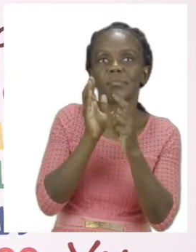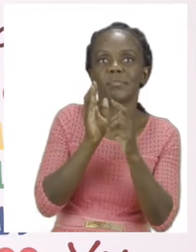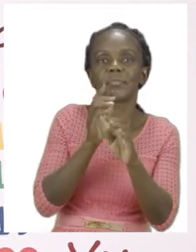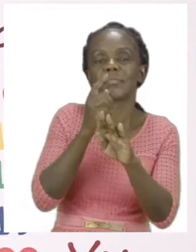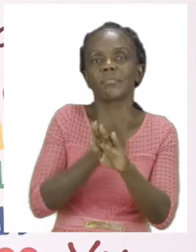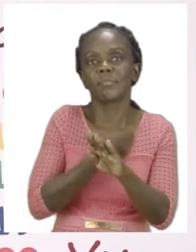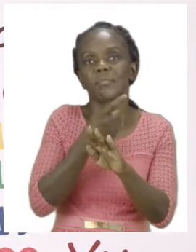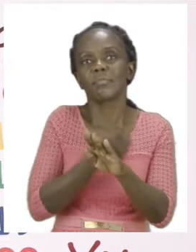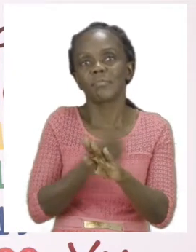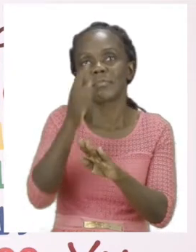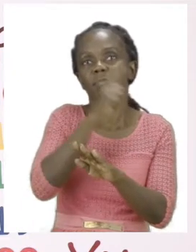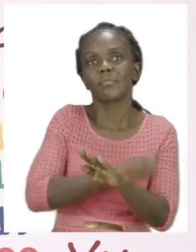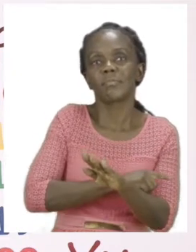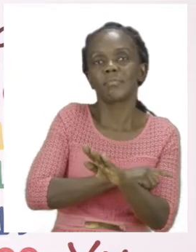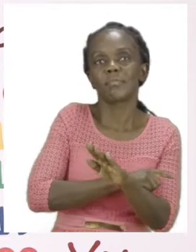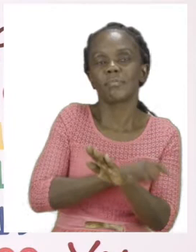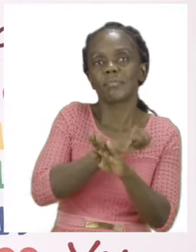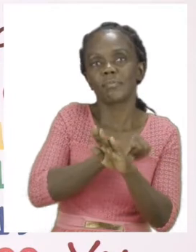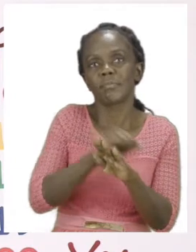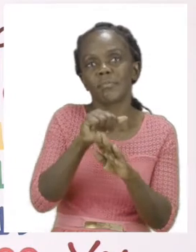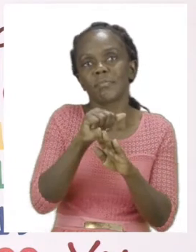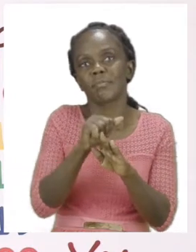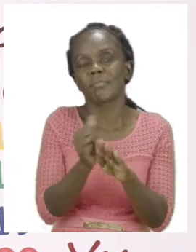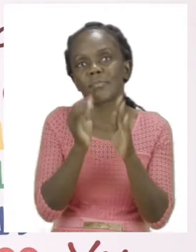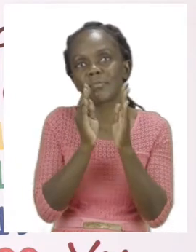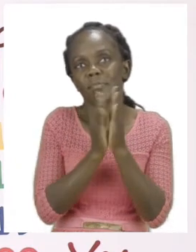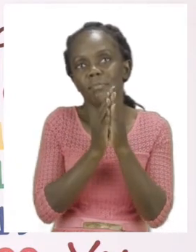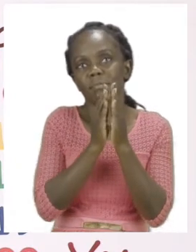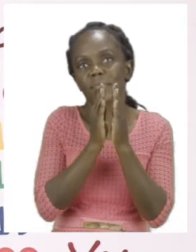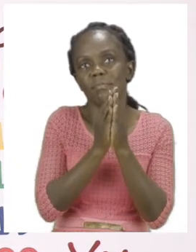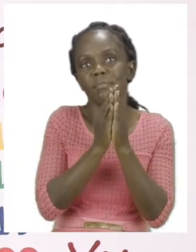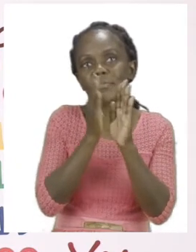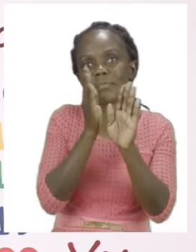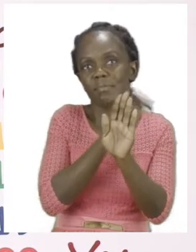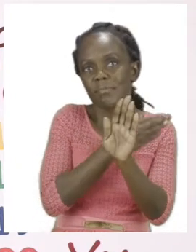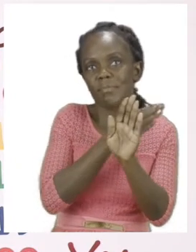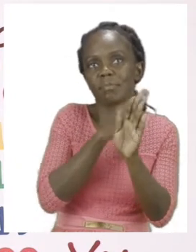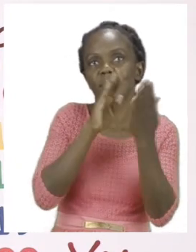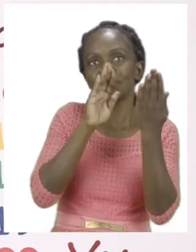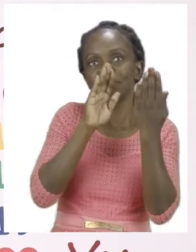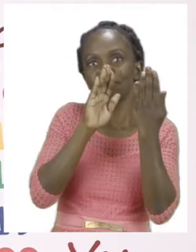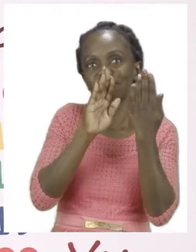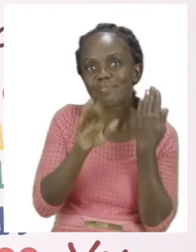Sanitize every day so the germs can stay